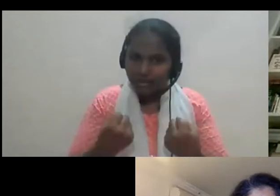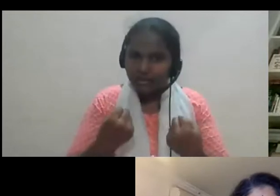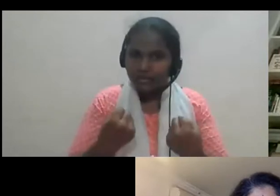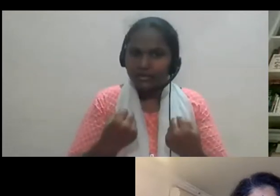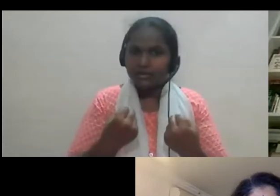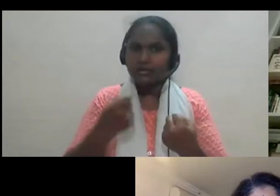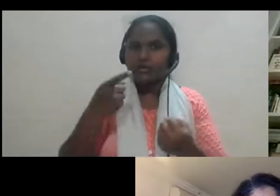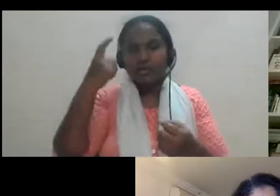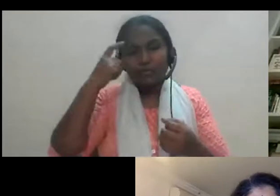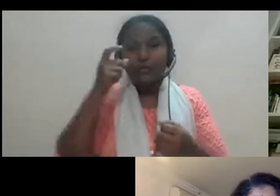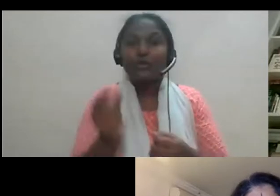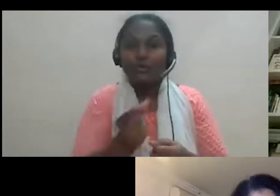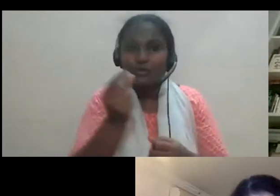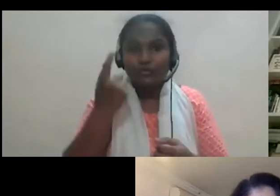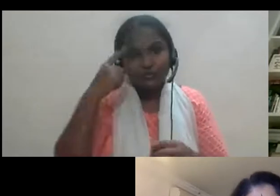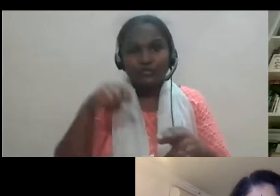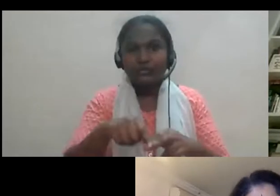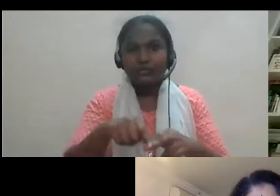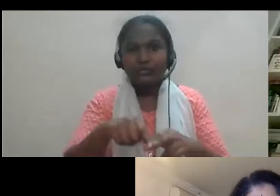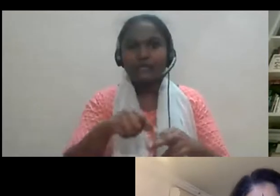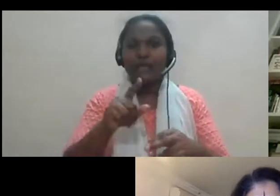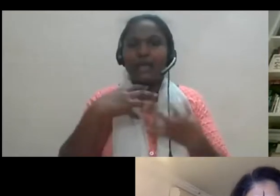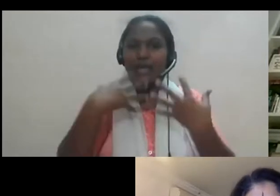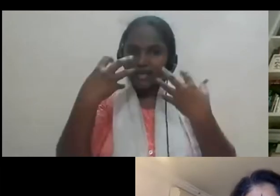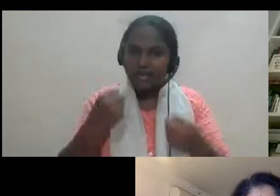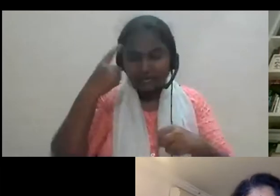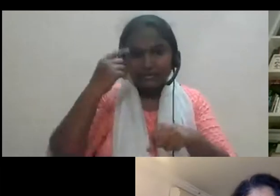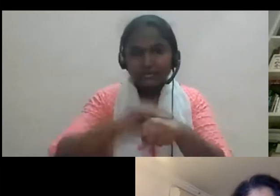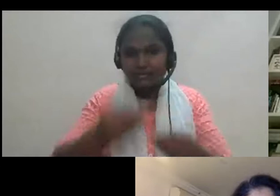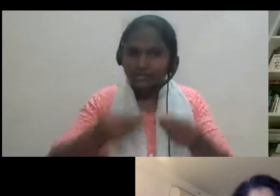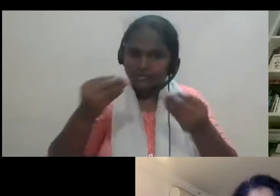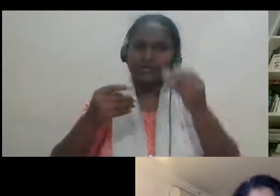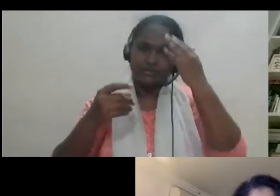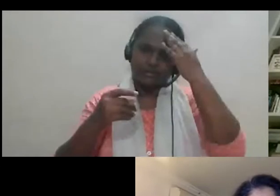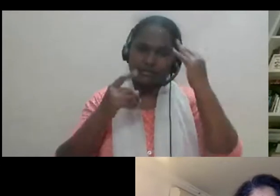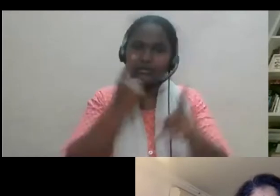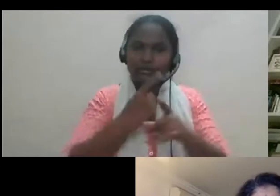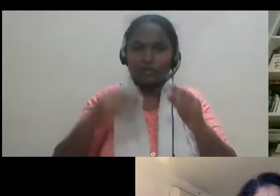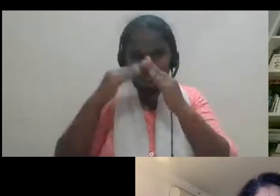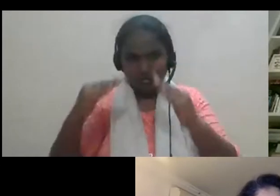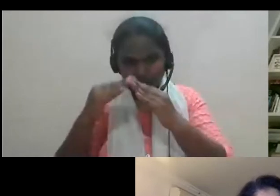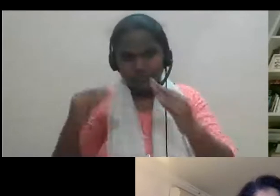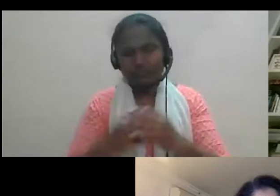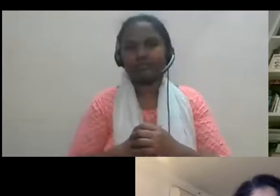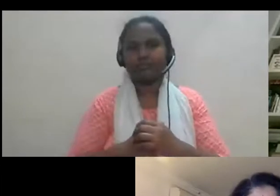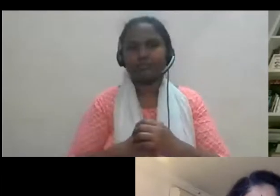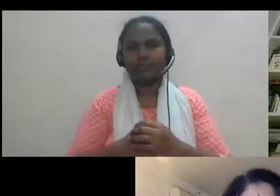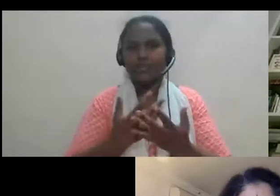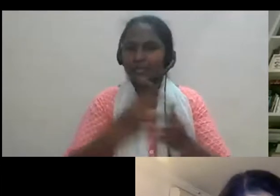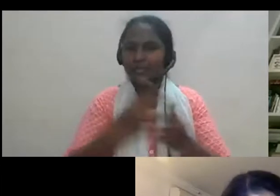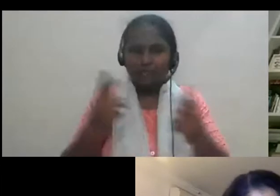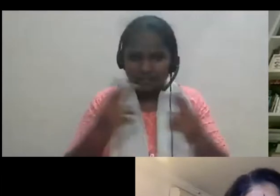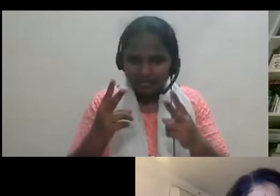be useful, let's say, that we had a service to give to the teachers at home during this very